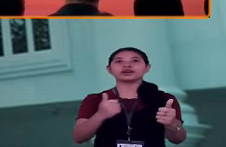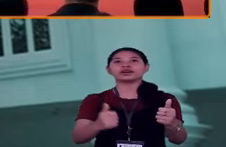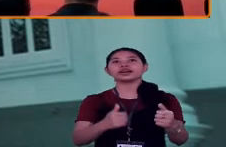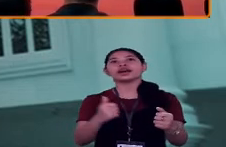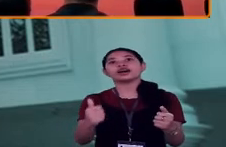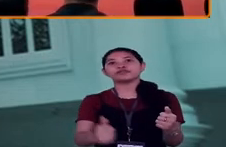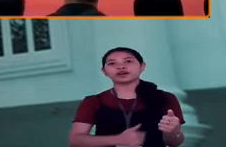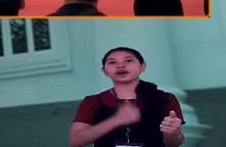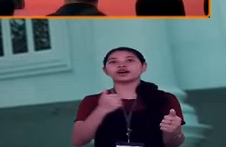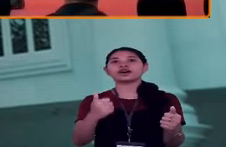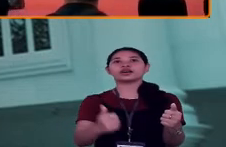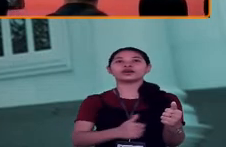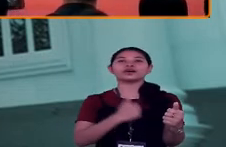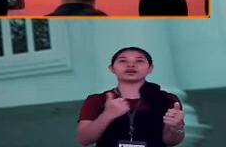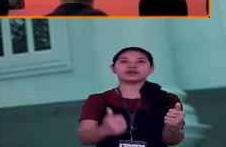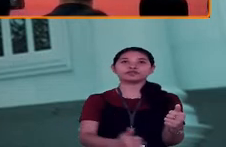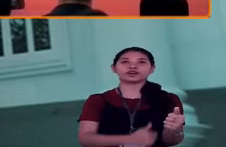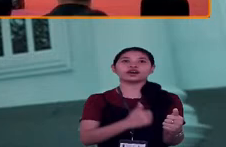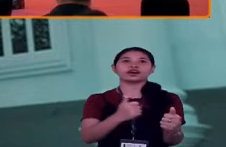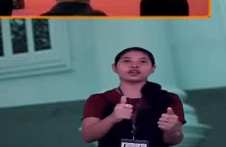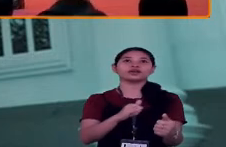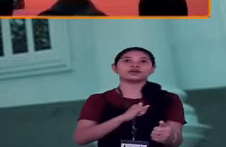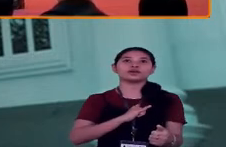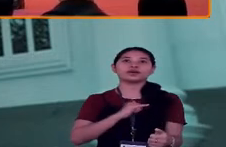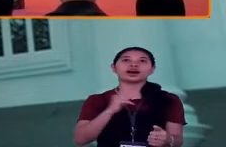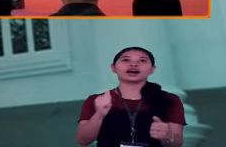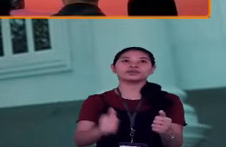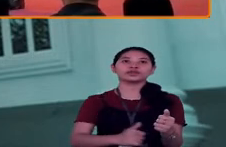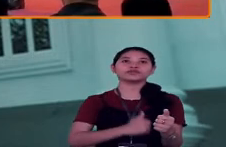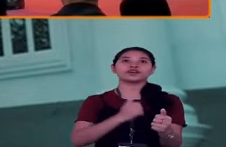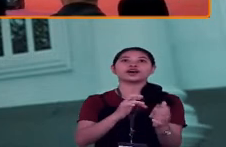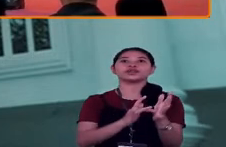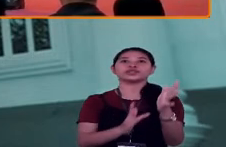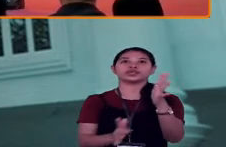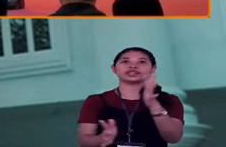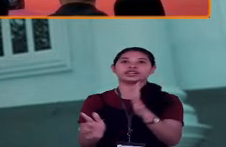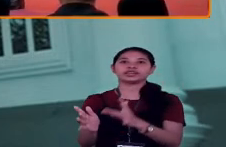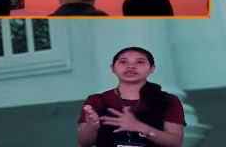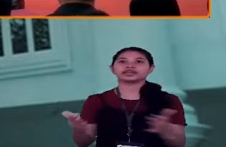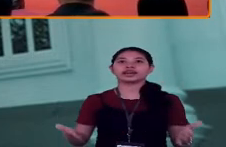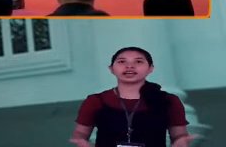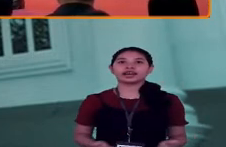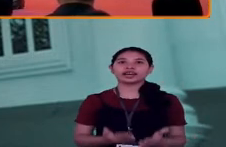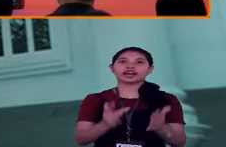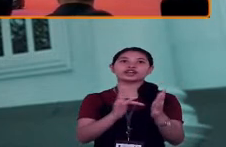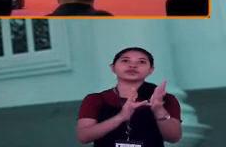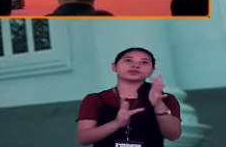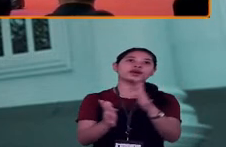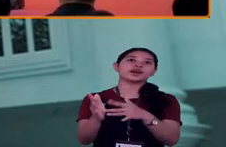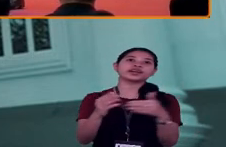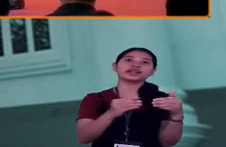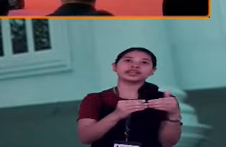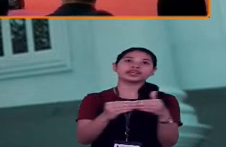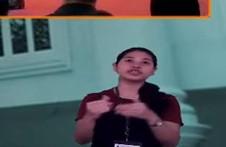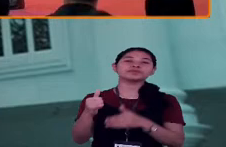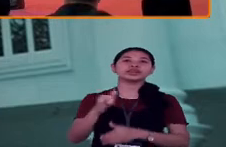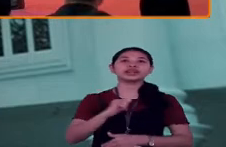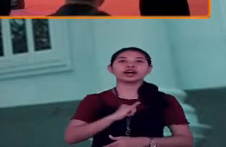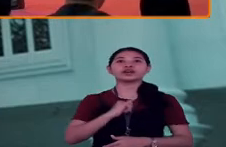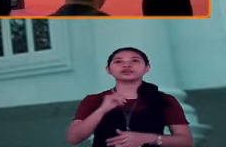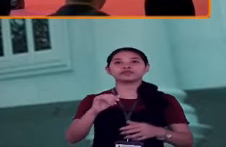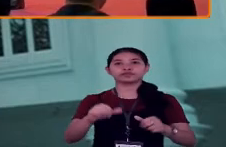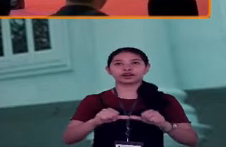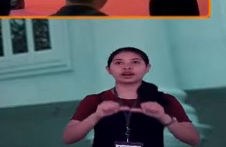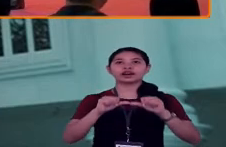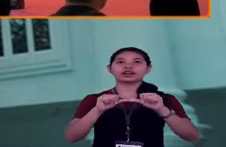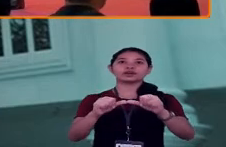follow on. Follow, follow, I will follow Jesus. Everywhere He leads me,